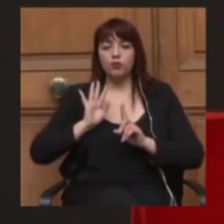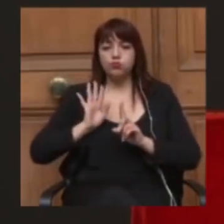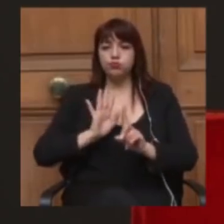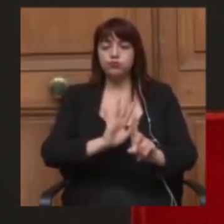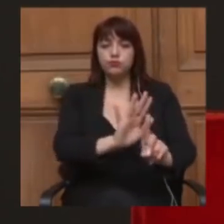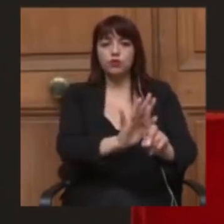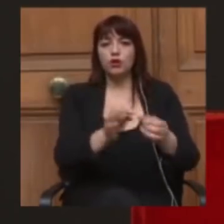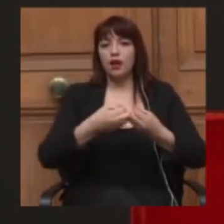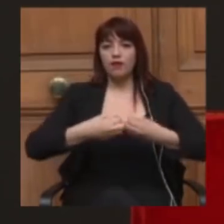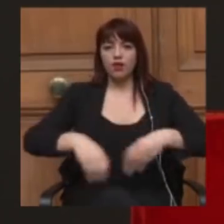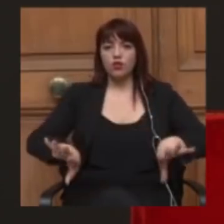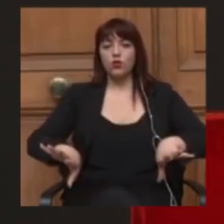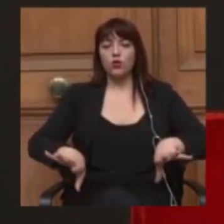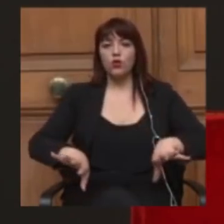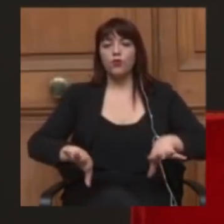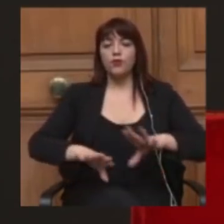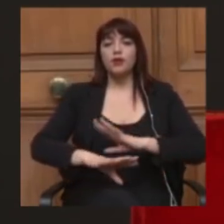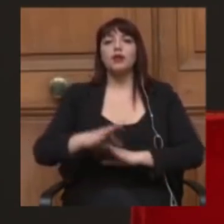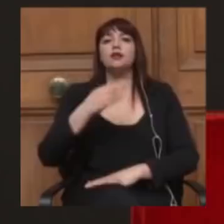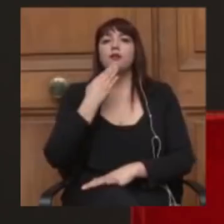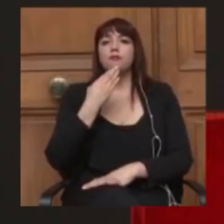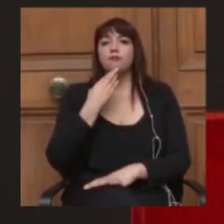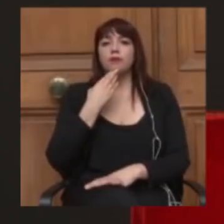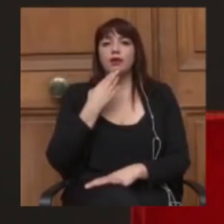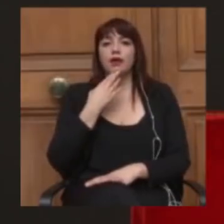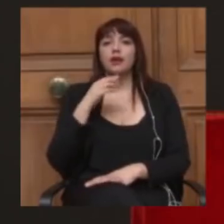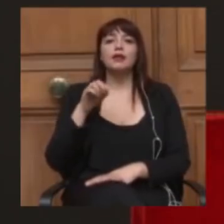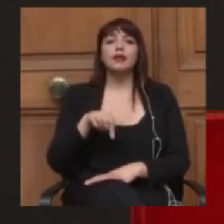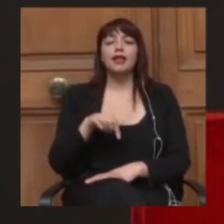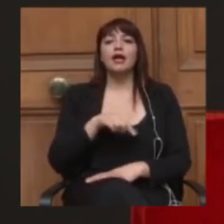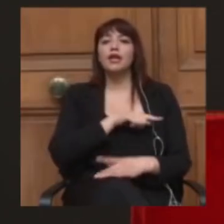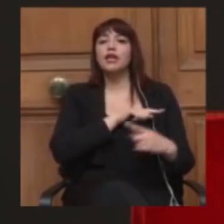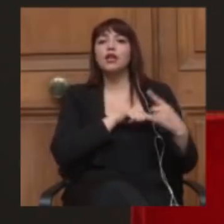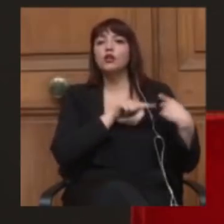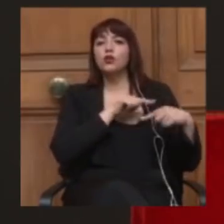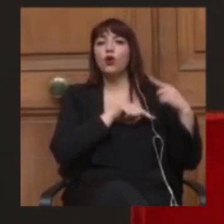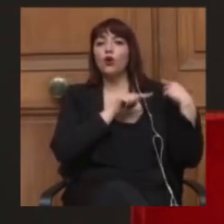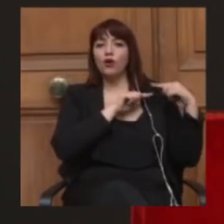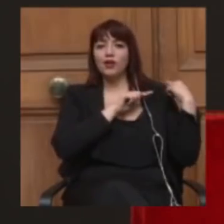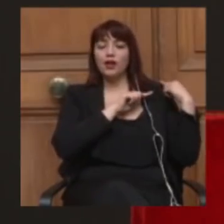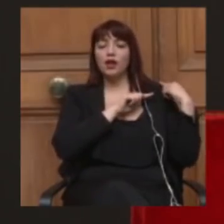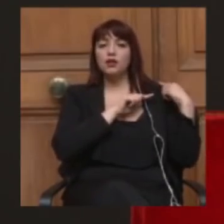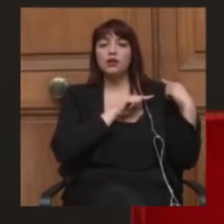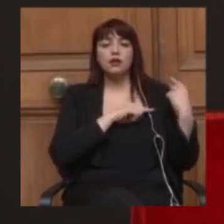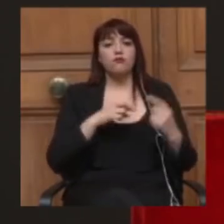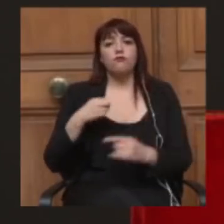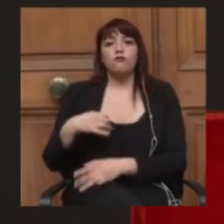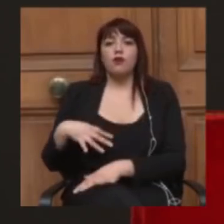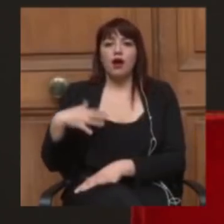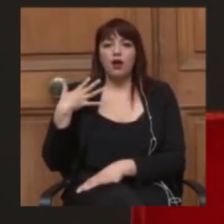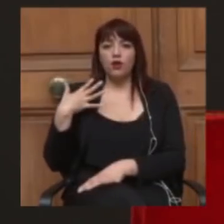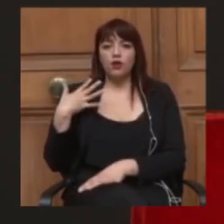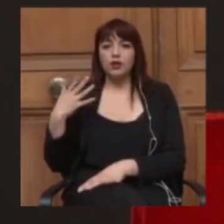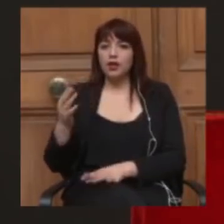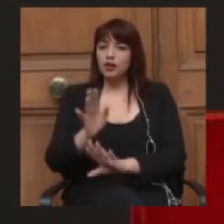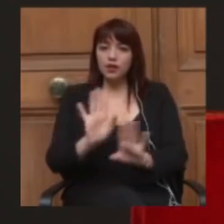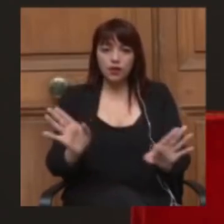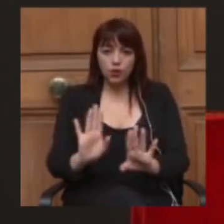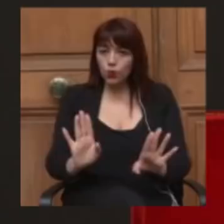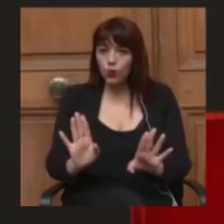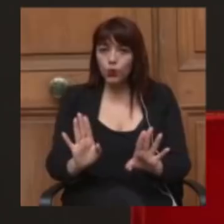we tell those stories has a value that no number can fully